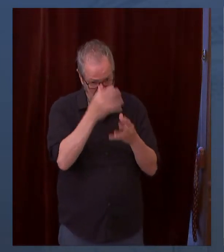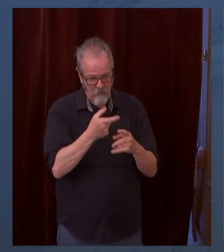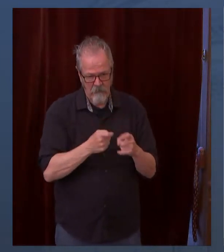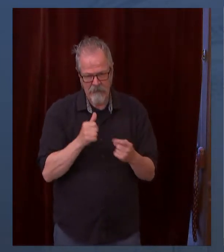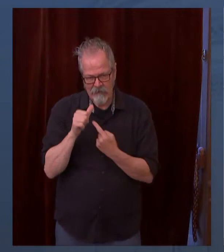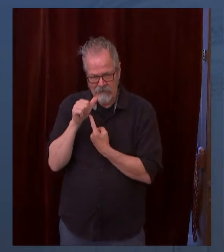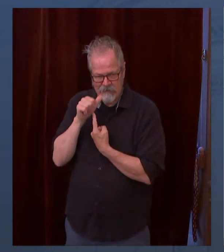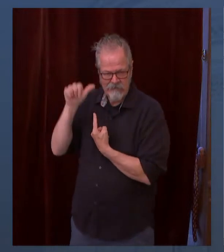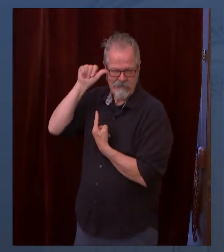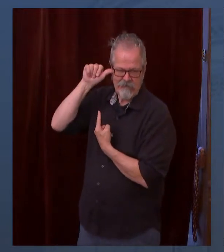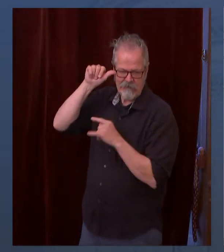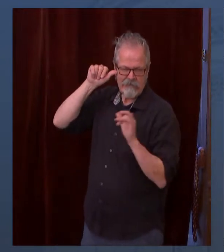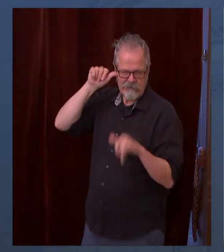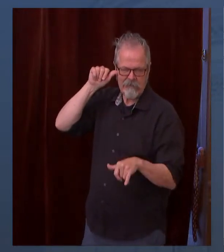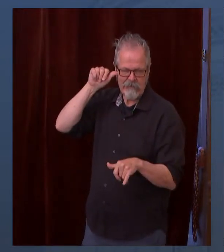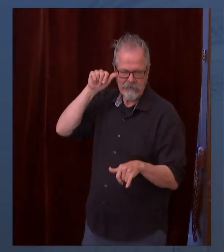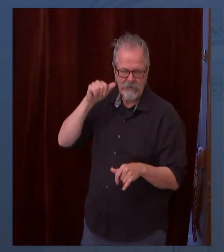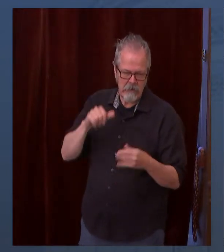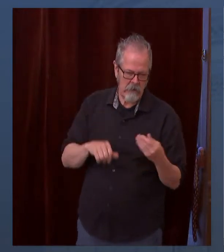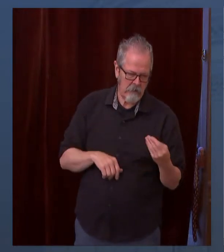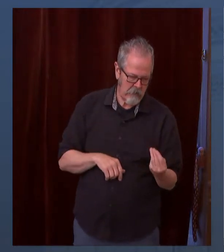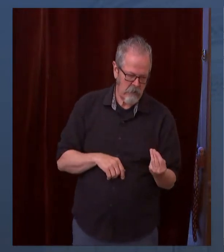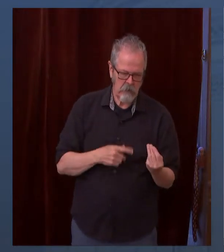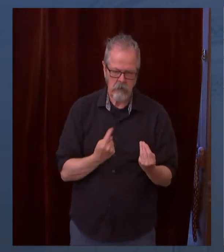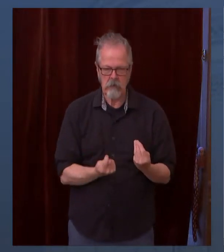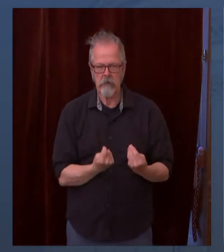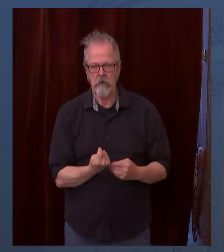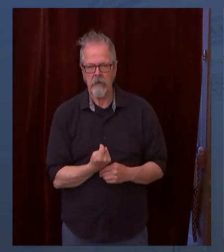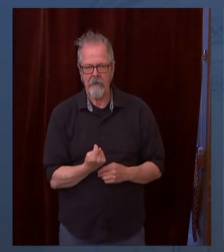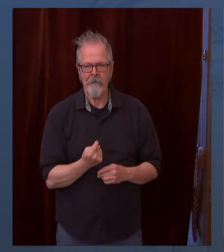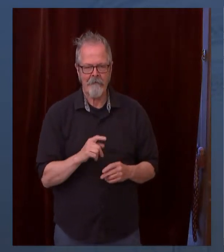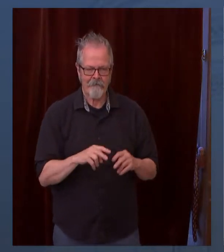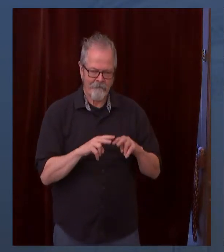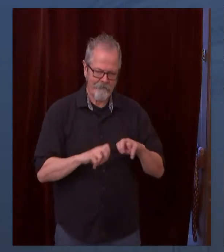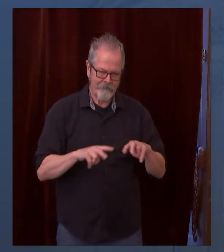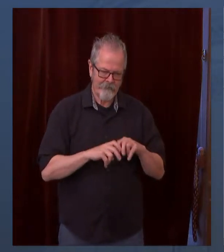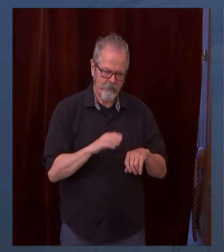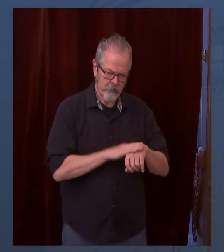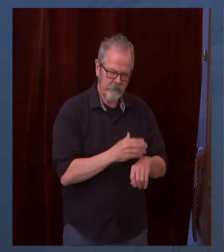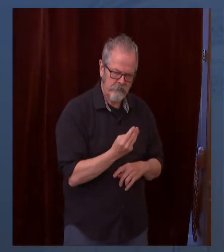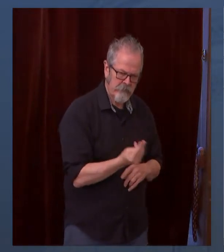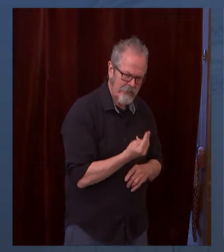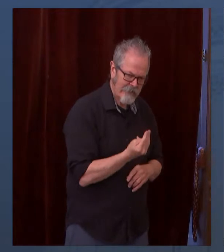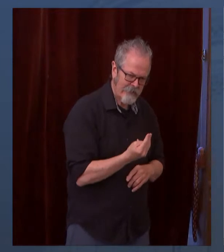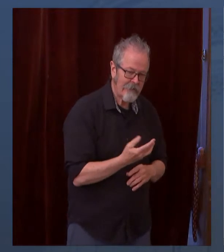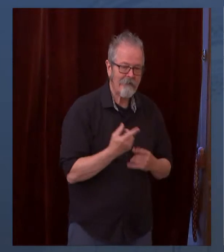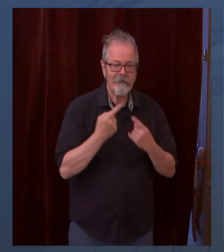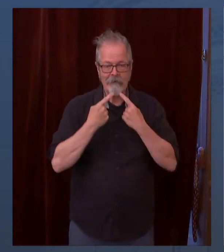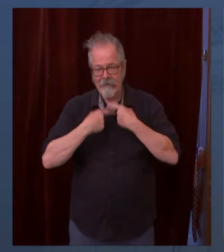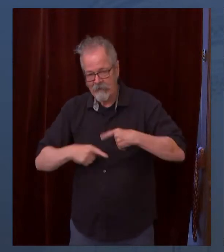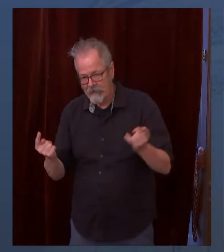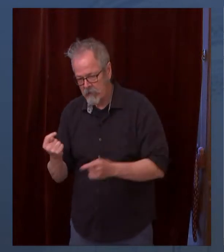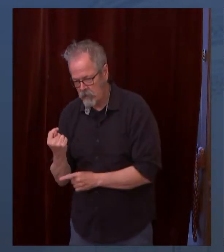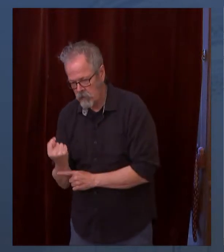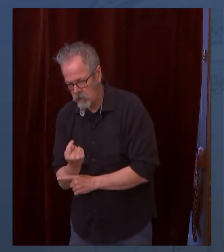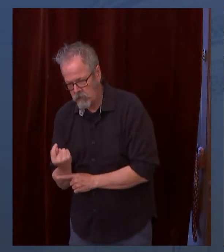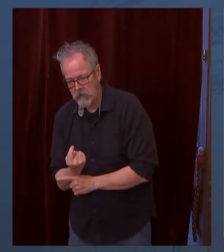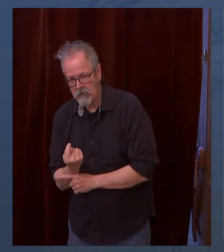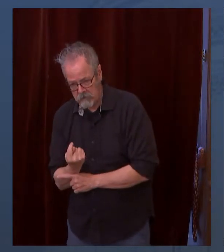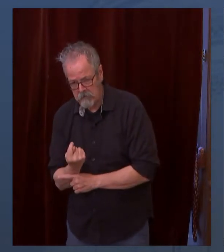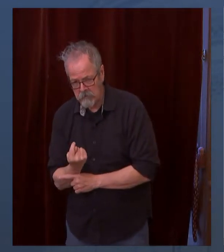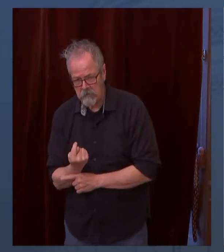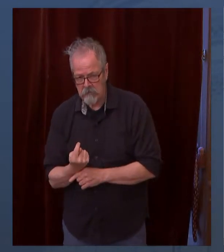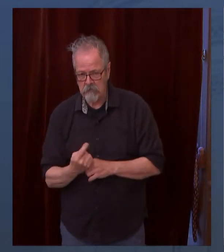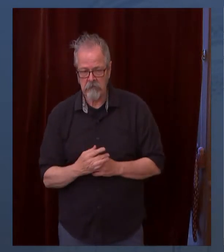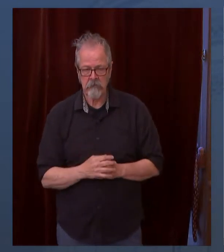it on Monday, and then be able to announce where things stand with counties on Tuesday. So